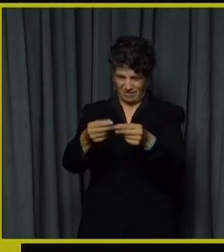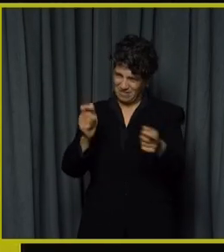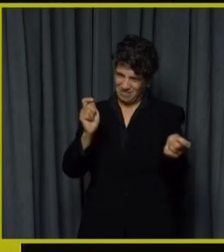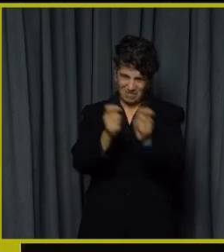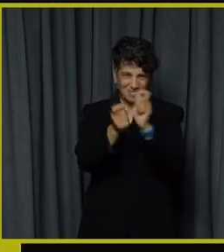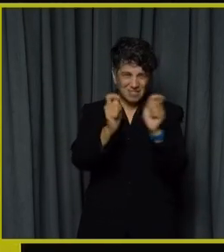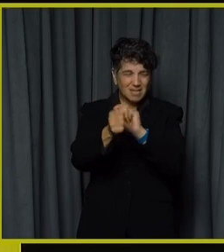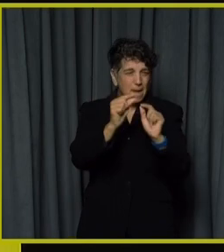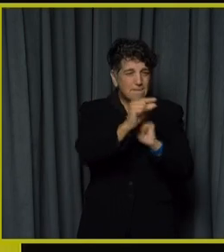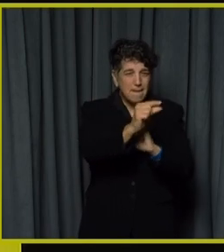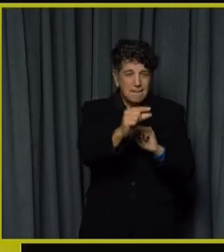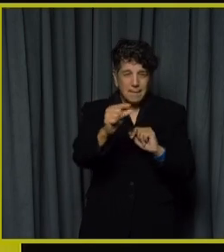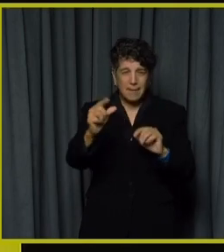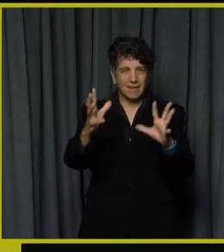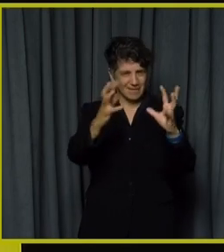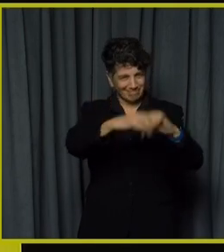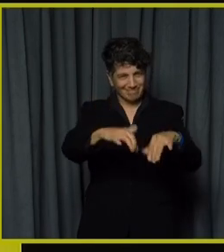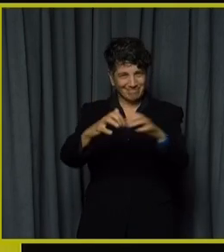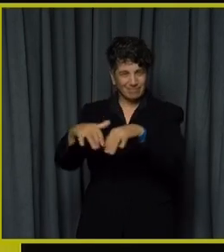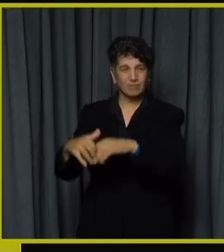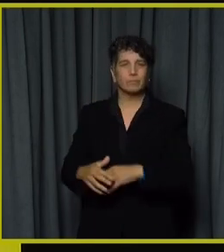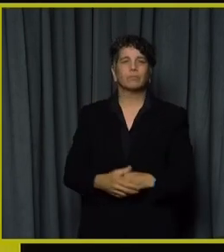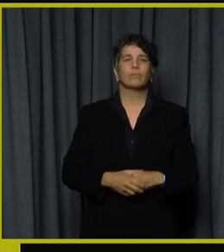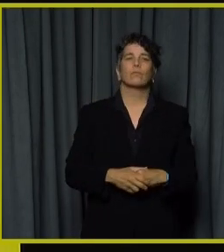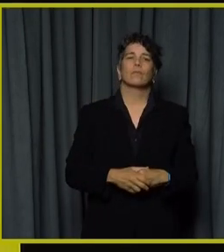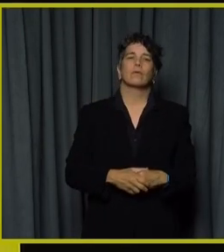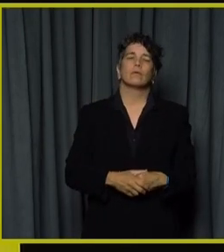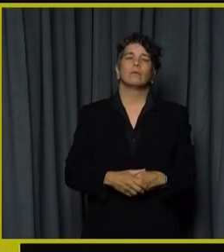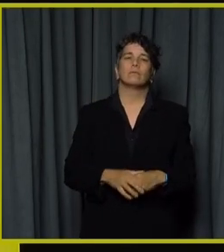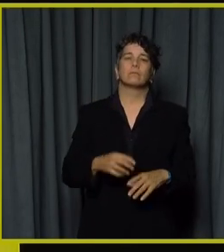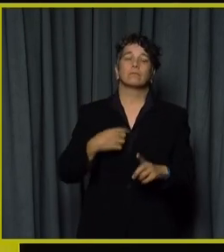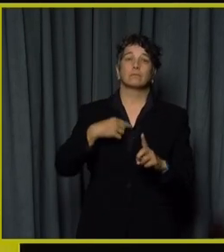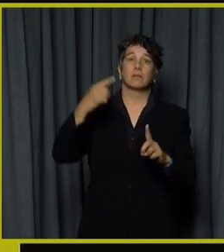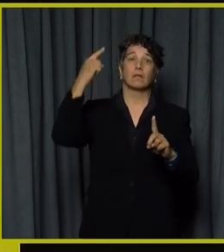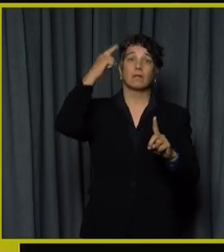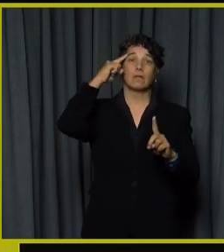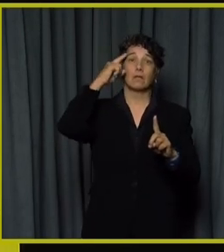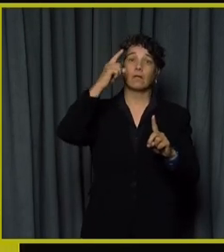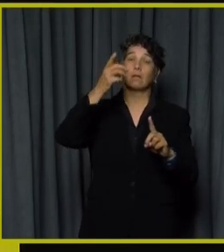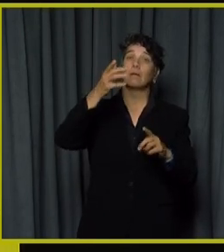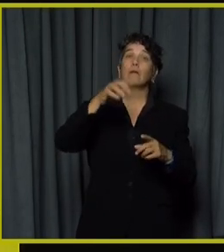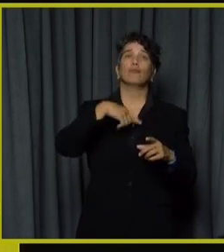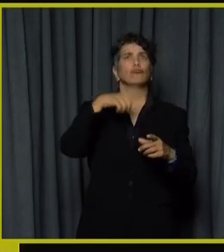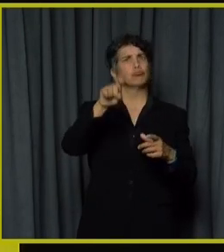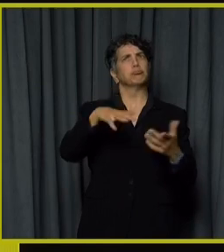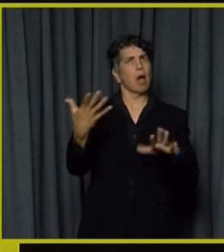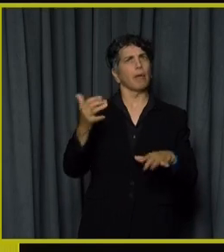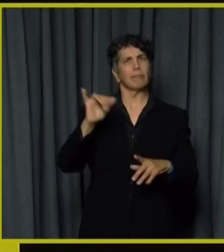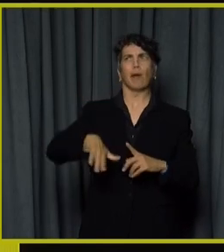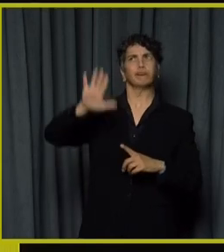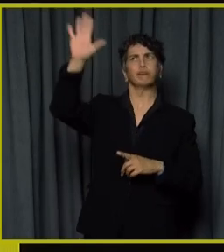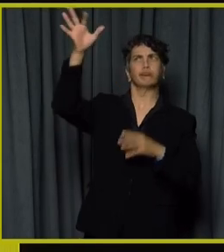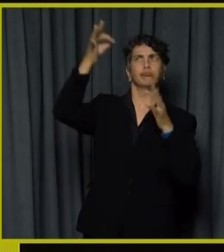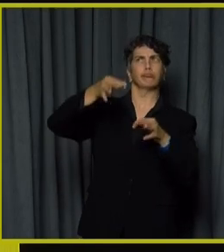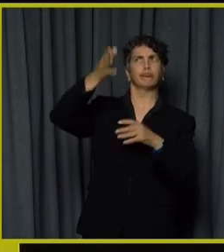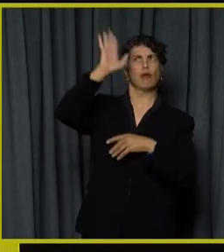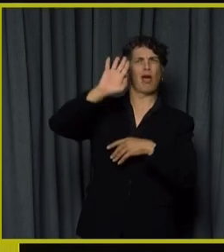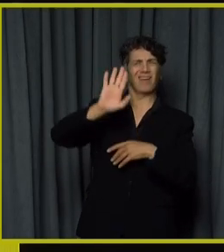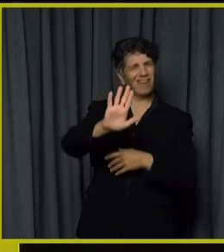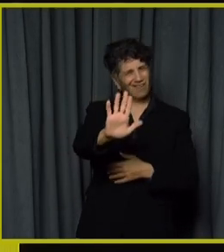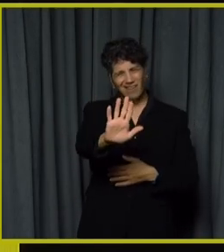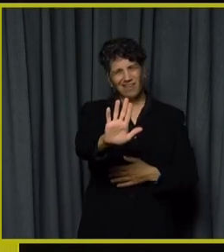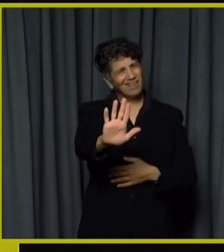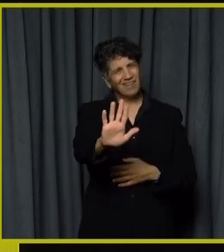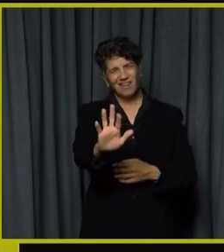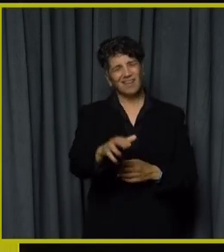are the will of God, or that poverty has to be with us always. We must break through the lie